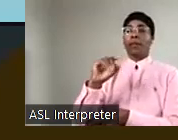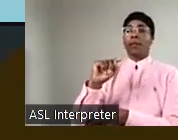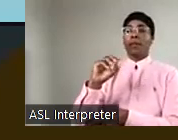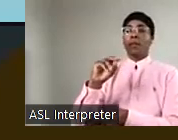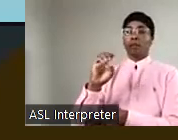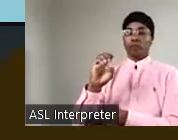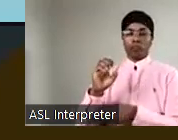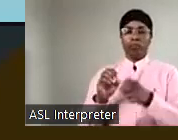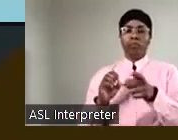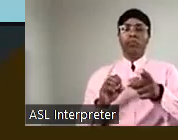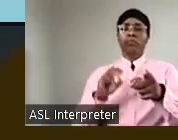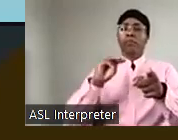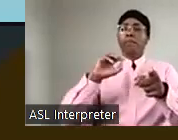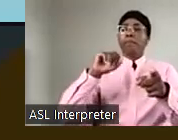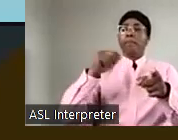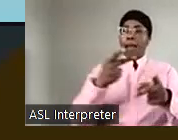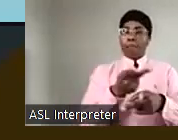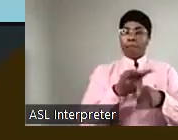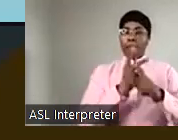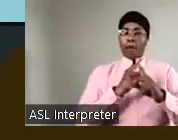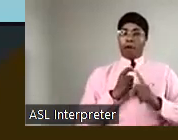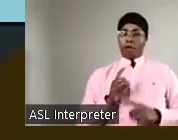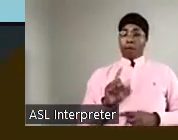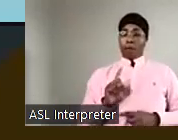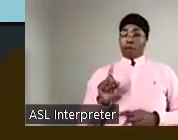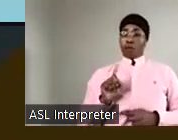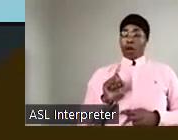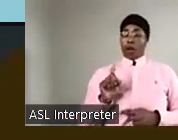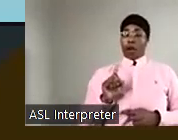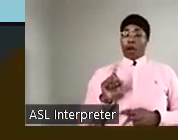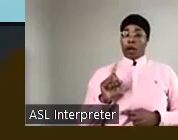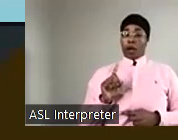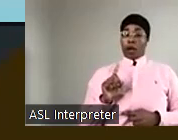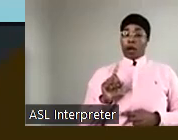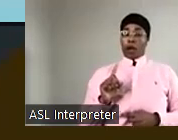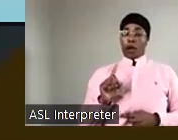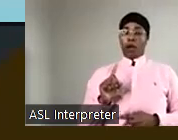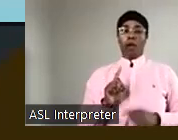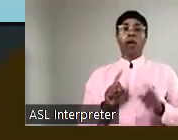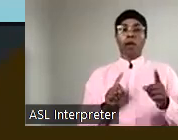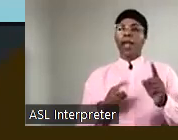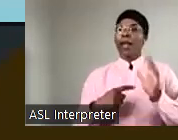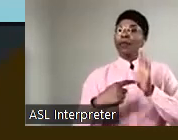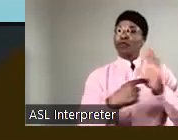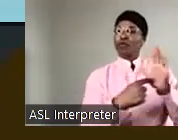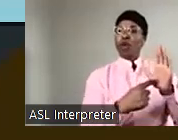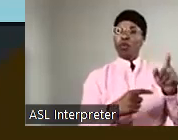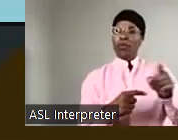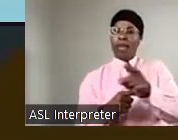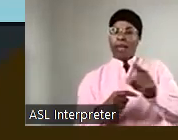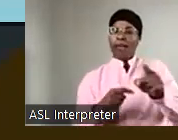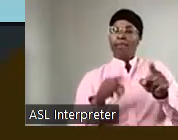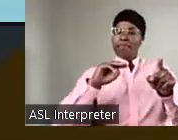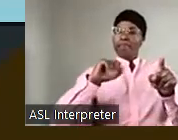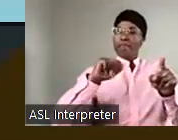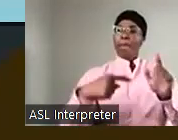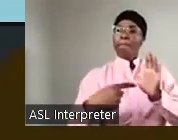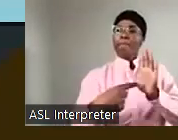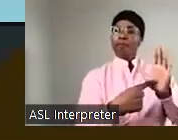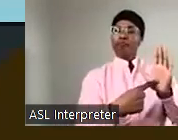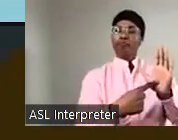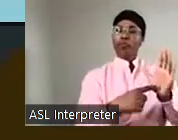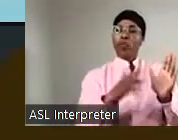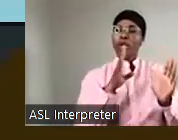in 2009, I think demonstrates or shows what we're talking about pretty clearly, as he puts